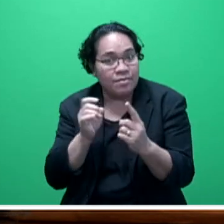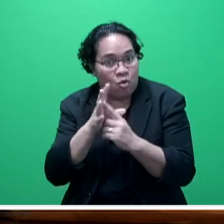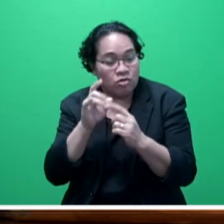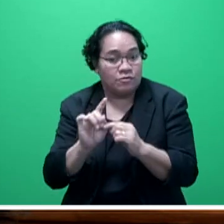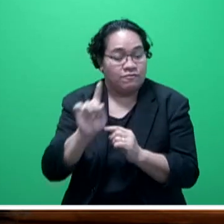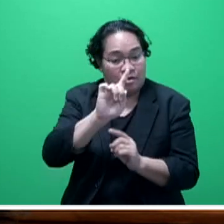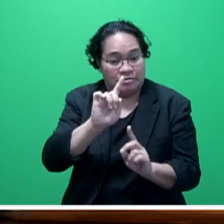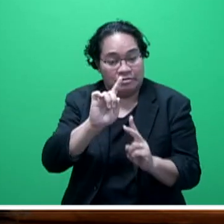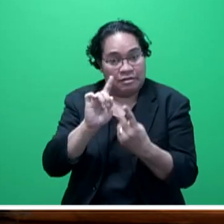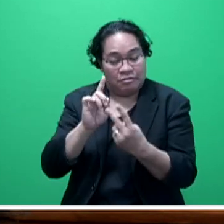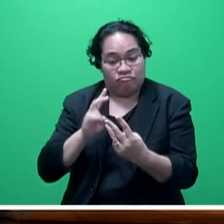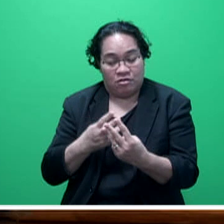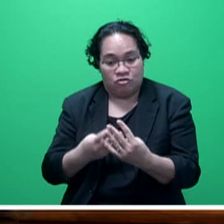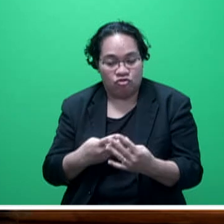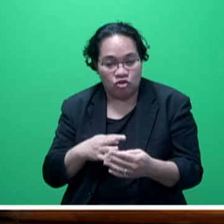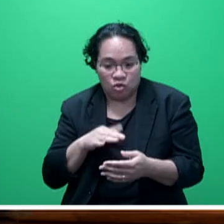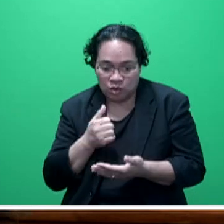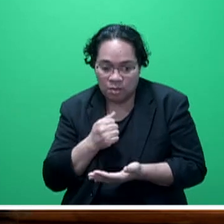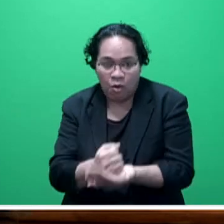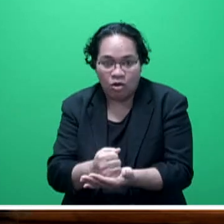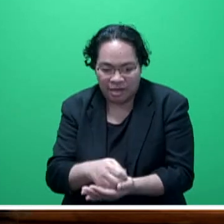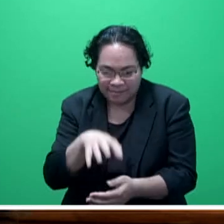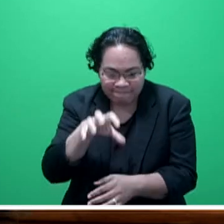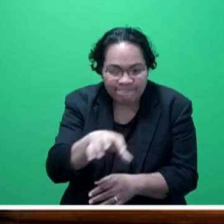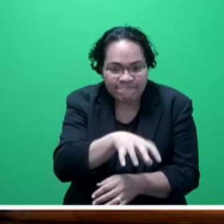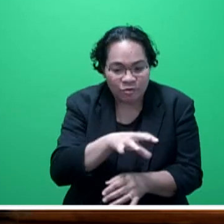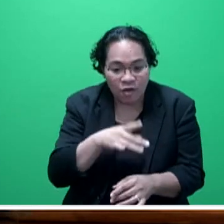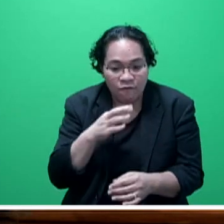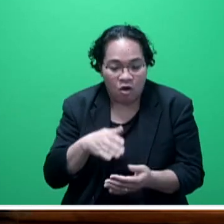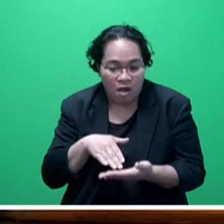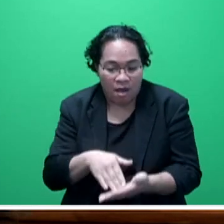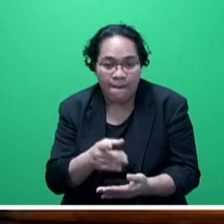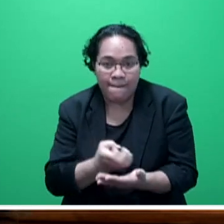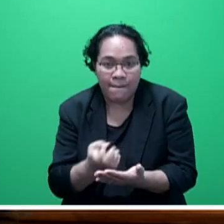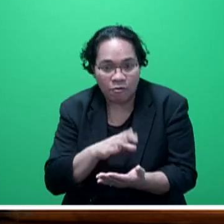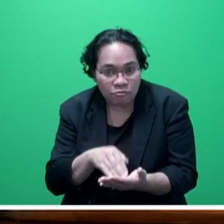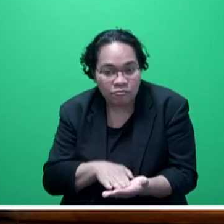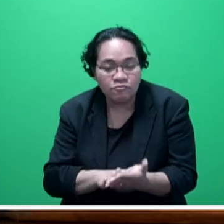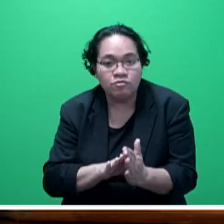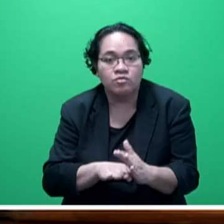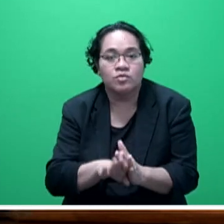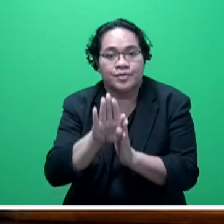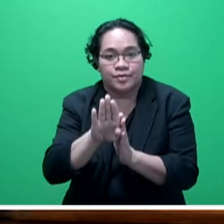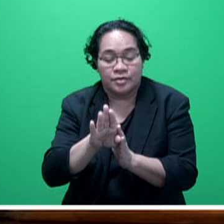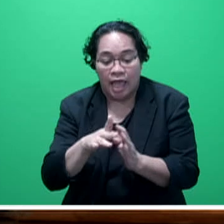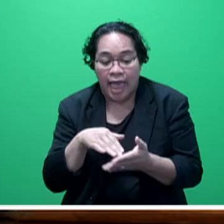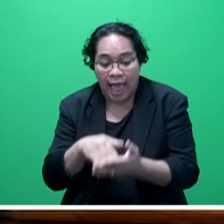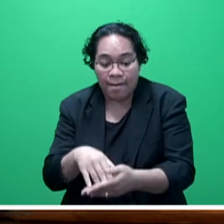support economic recovery. It empowers Fijians to fight back and rebuild their